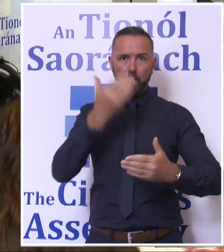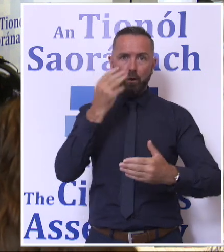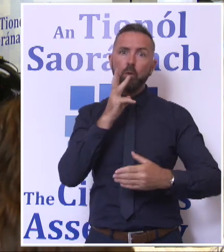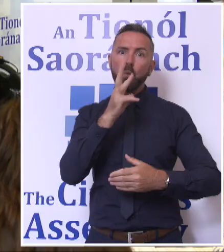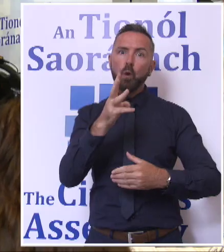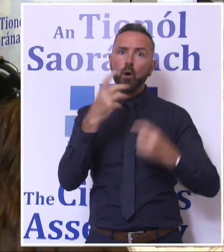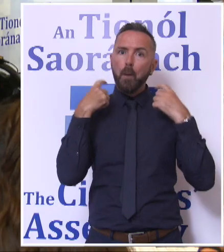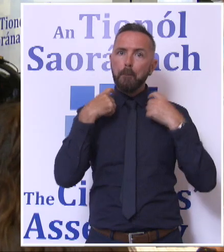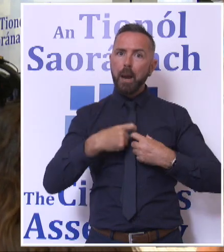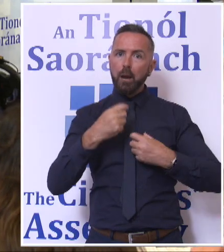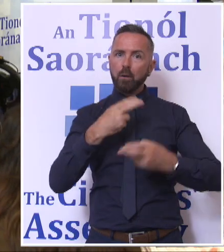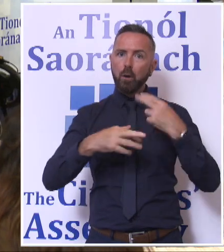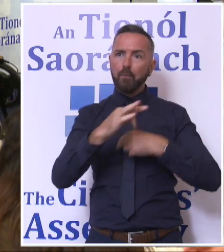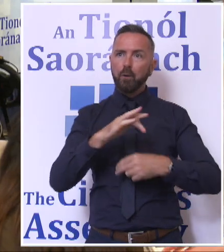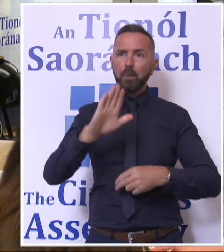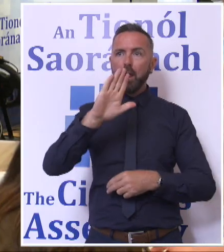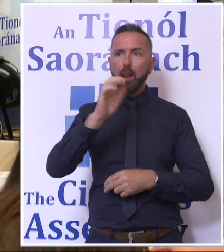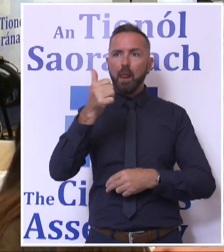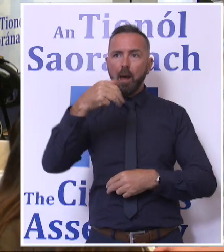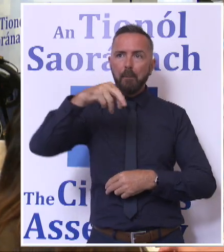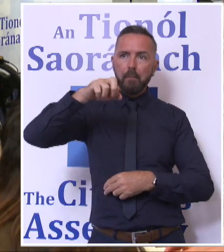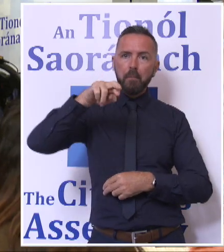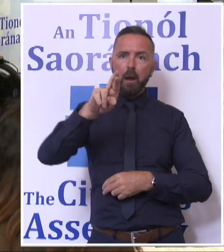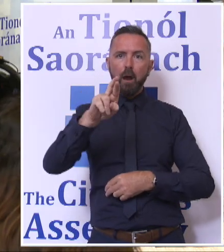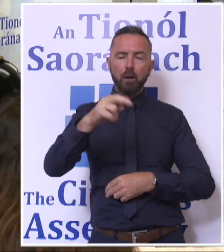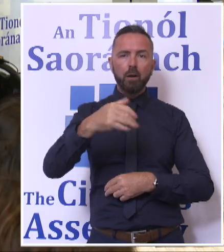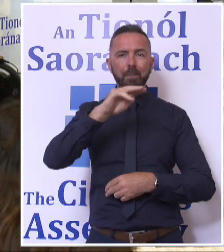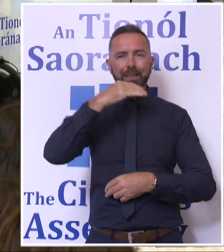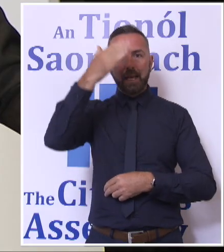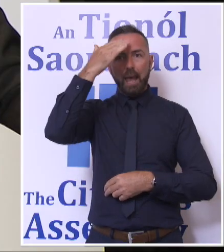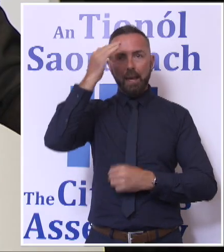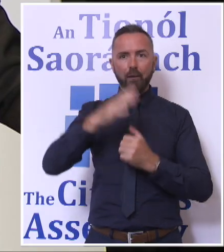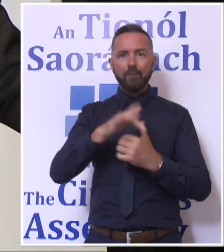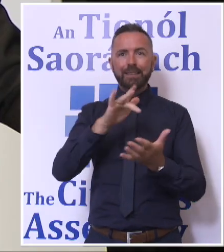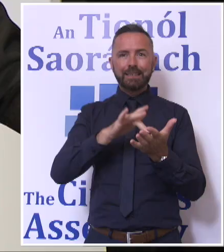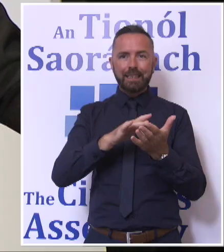mayor comes from le maire, which is the head of a city, town, or government.